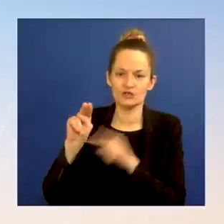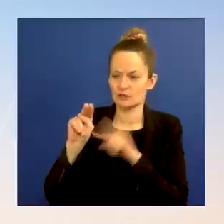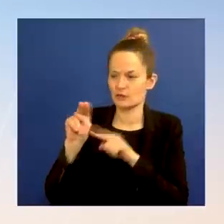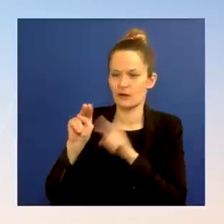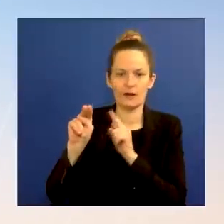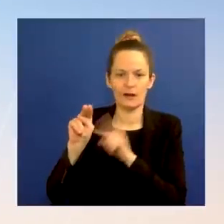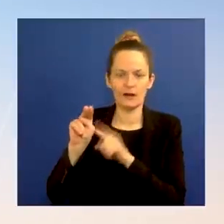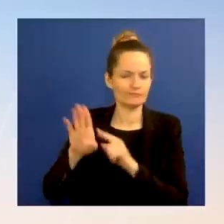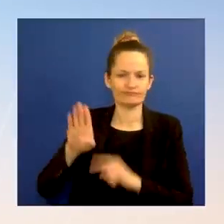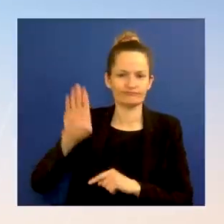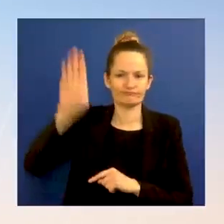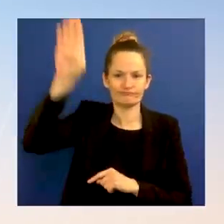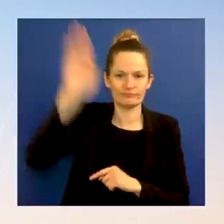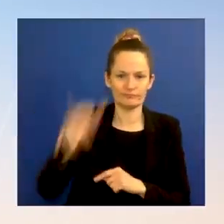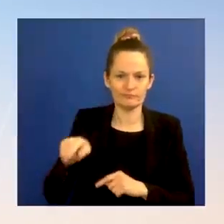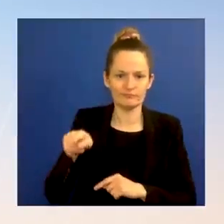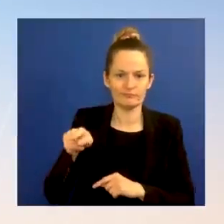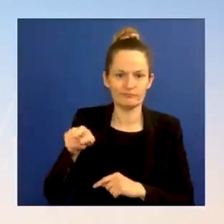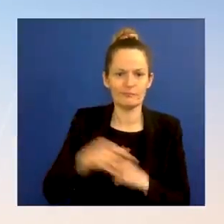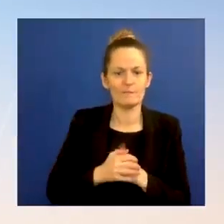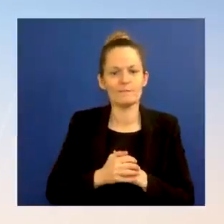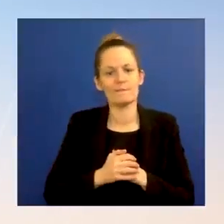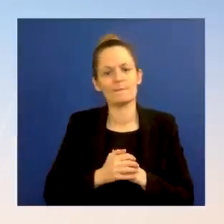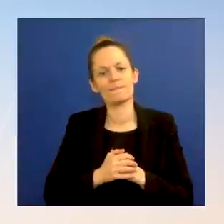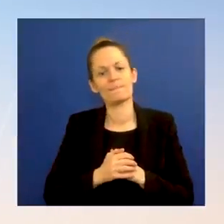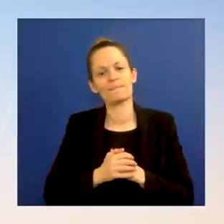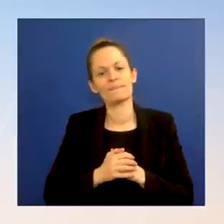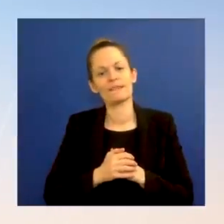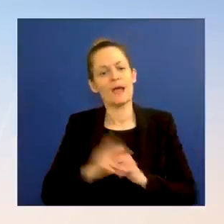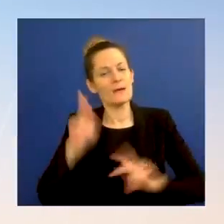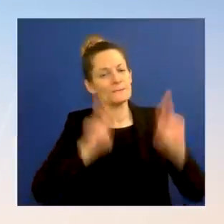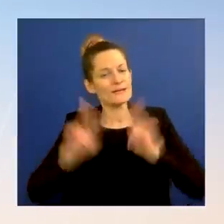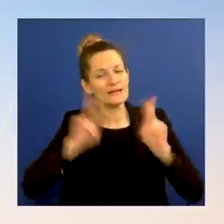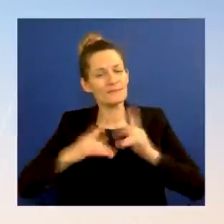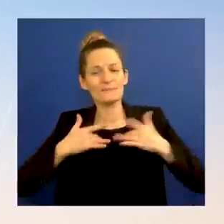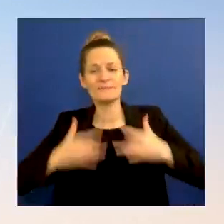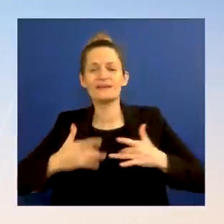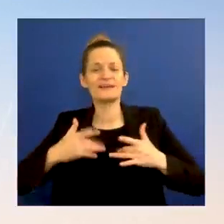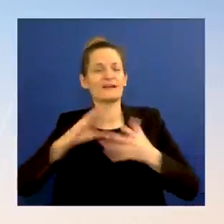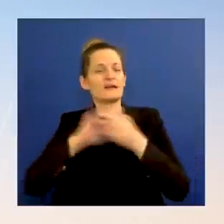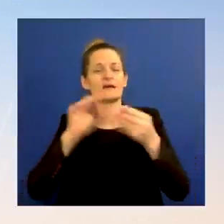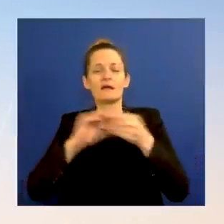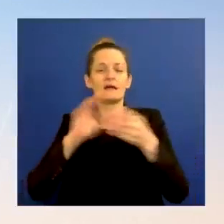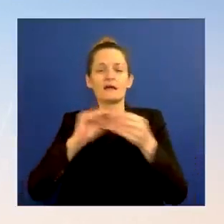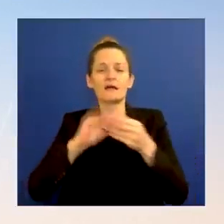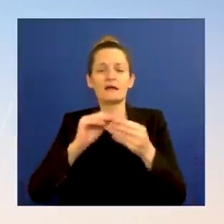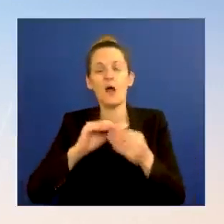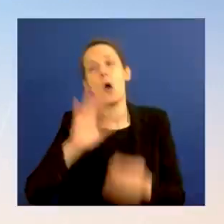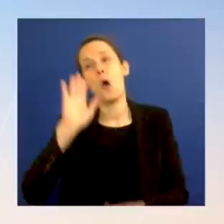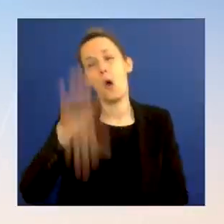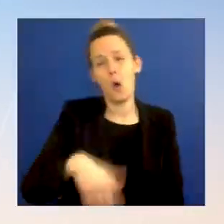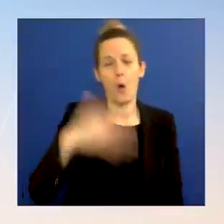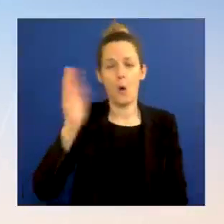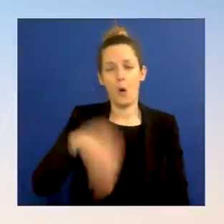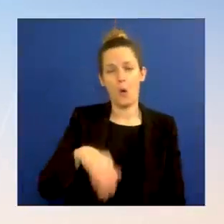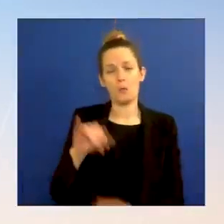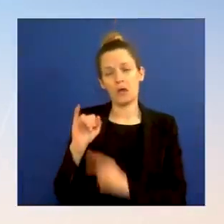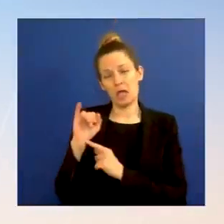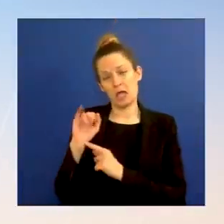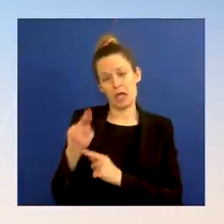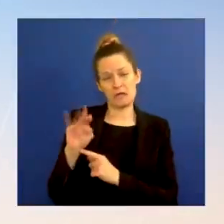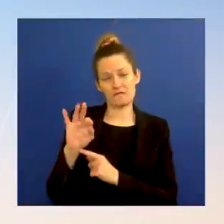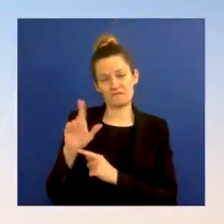own finances are fairly healthy, but they see the kind of uncertainty in the economy that is there. So